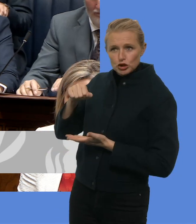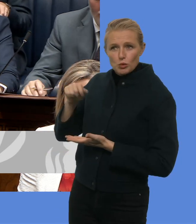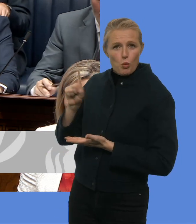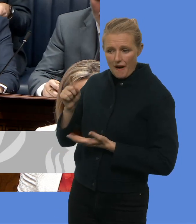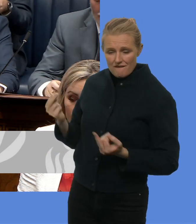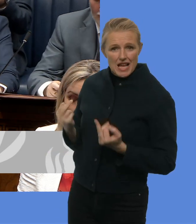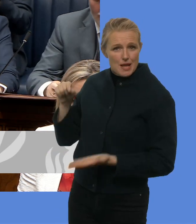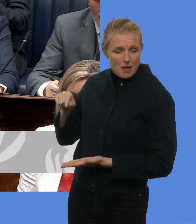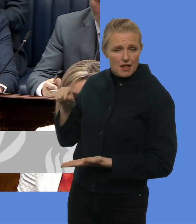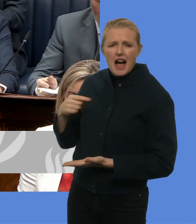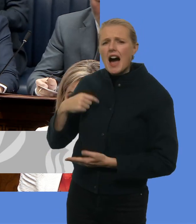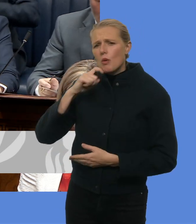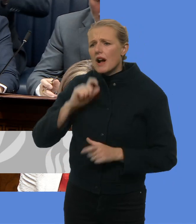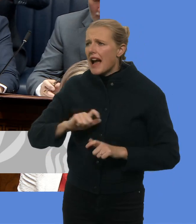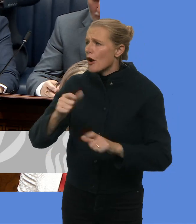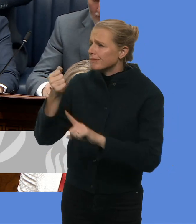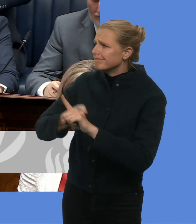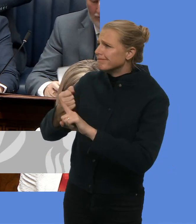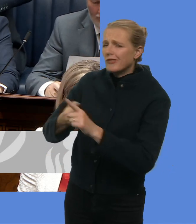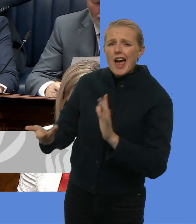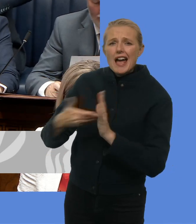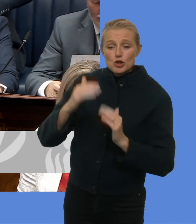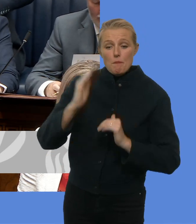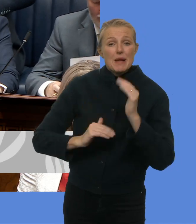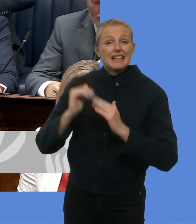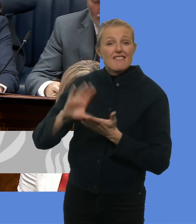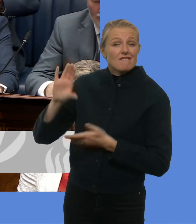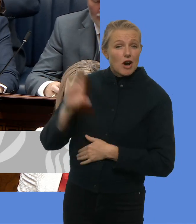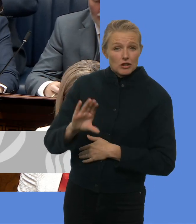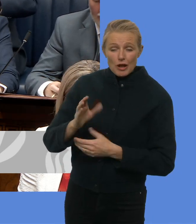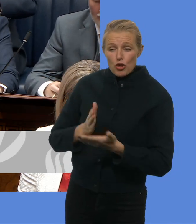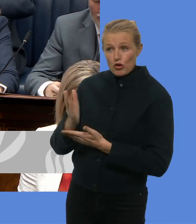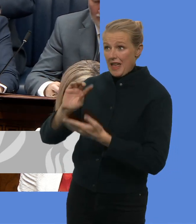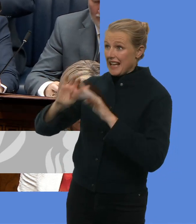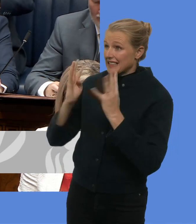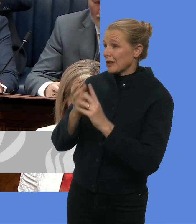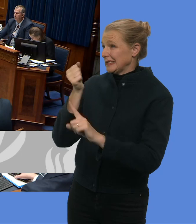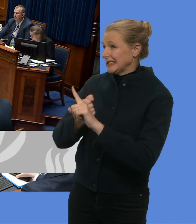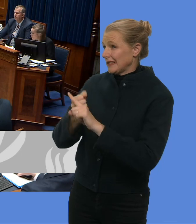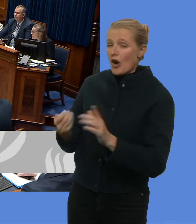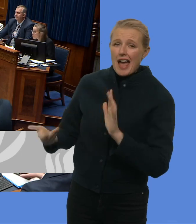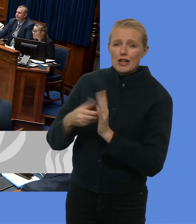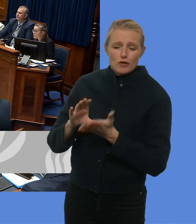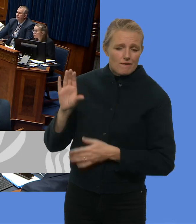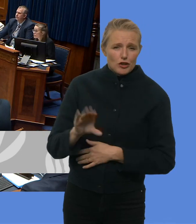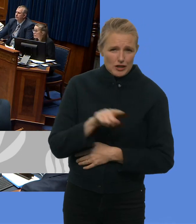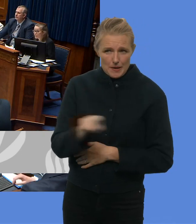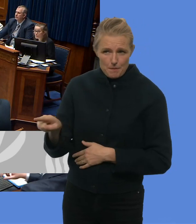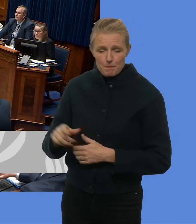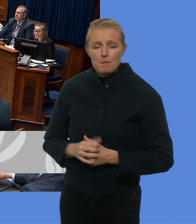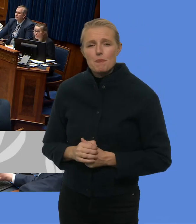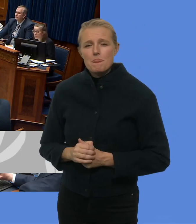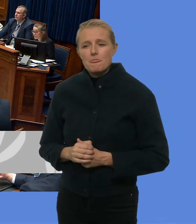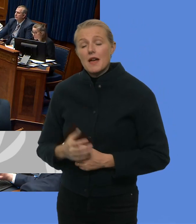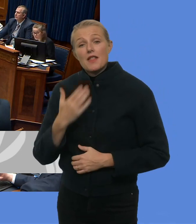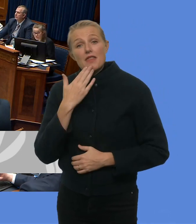I'll continue to make the case for additional capital funding for education through the Executive. Mr. De Largate. Minister, thank you for your